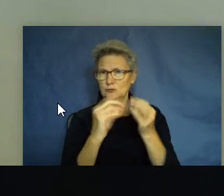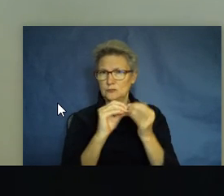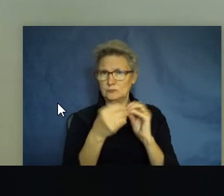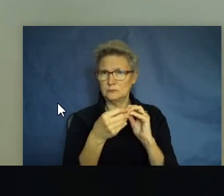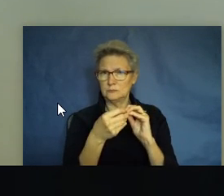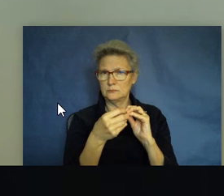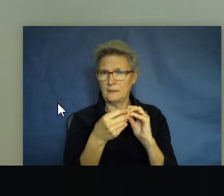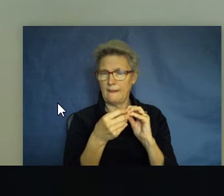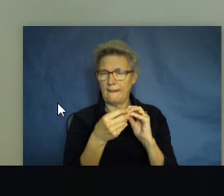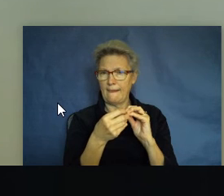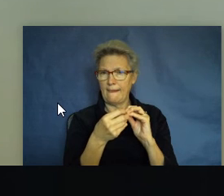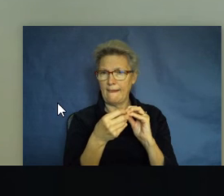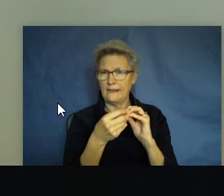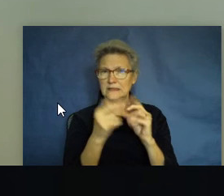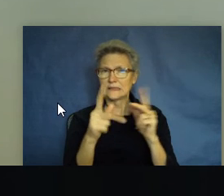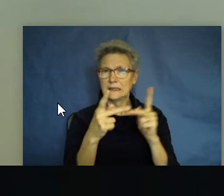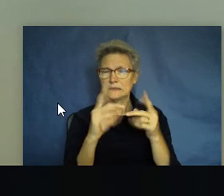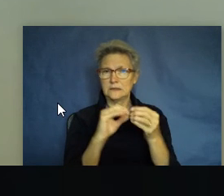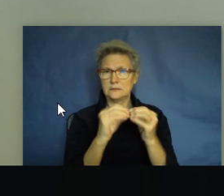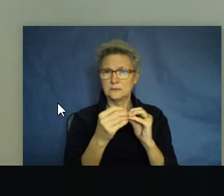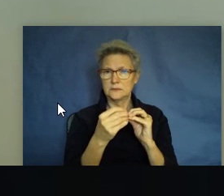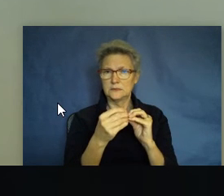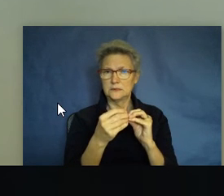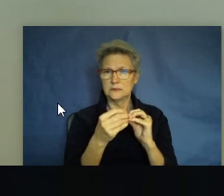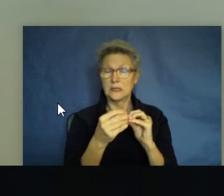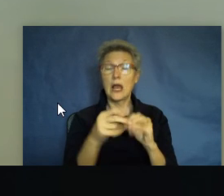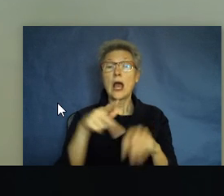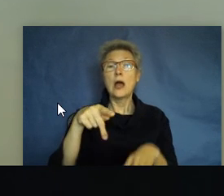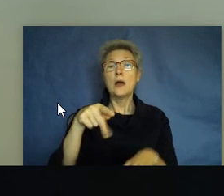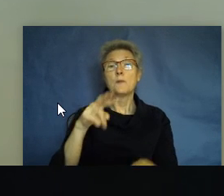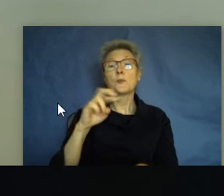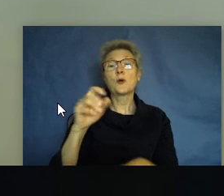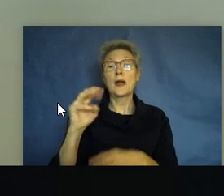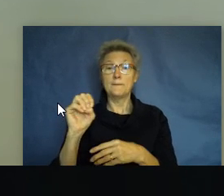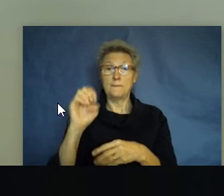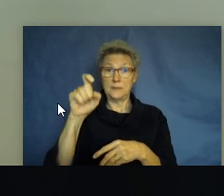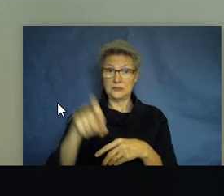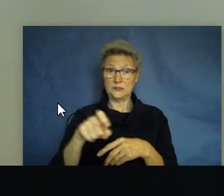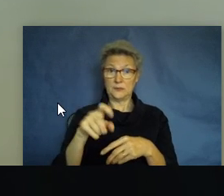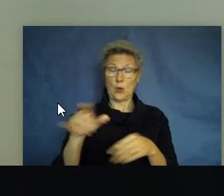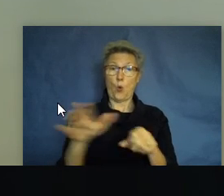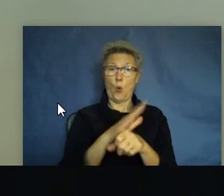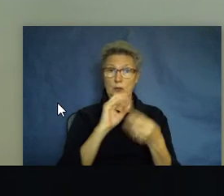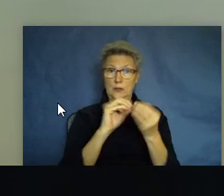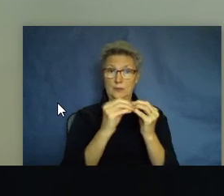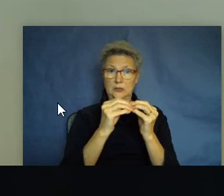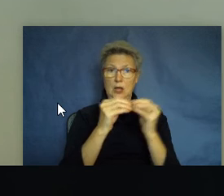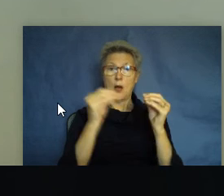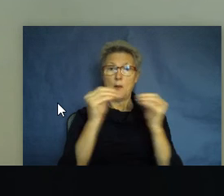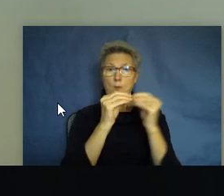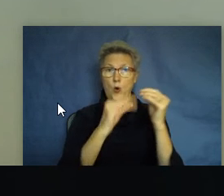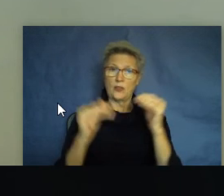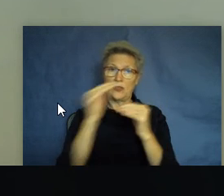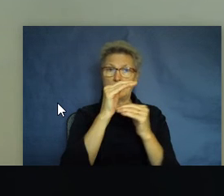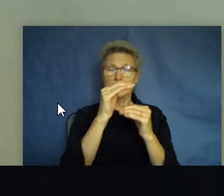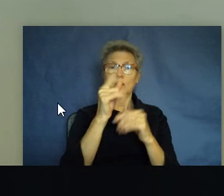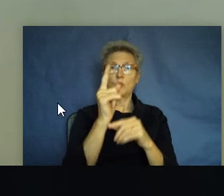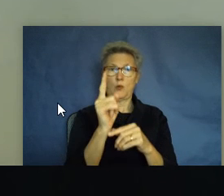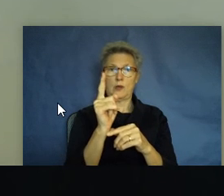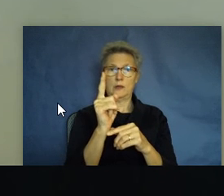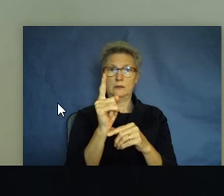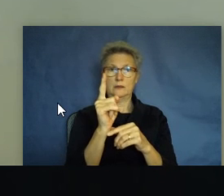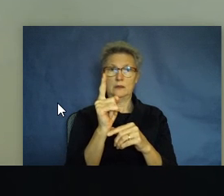numbers, these types of numbers. A prime number needs to be a whole number that's greater than 1 that